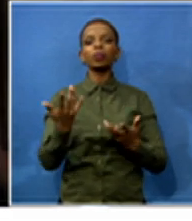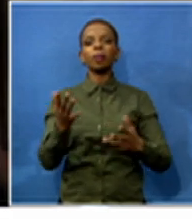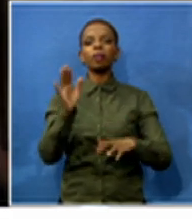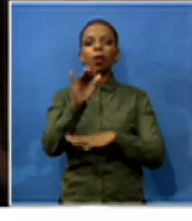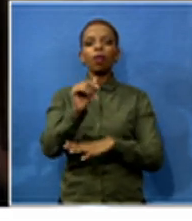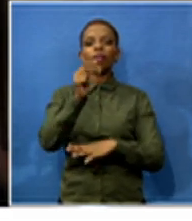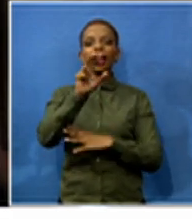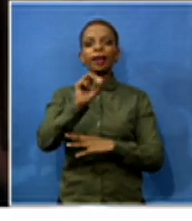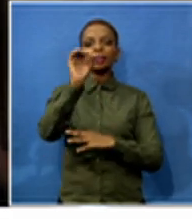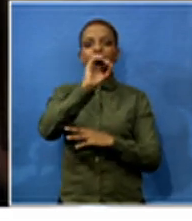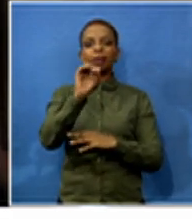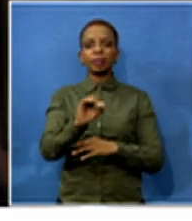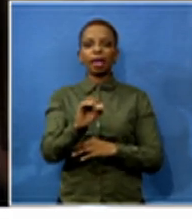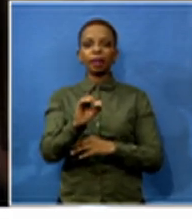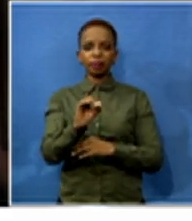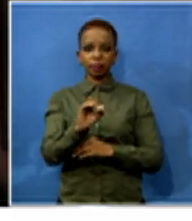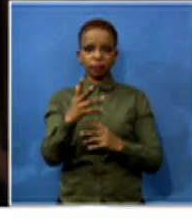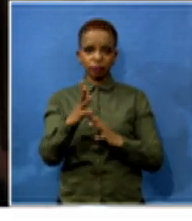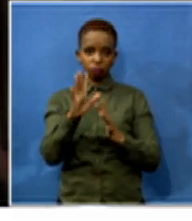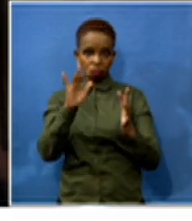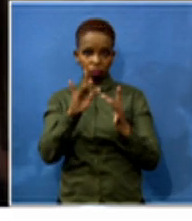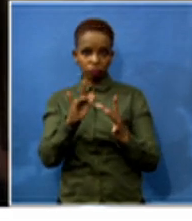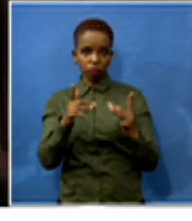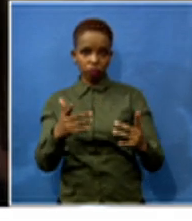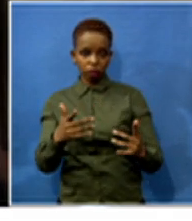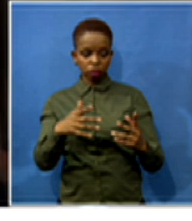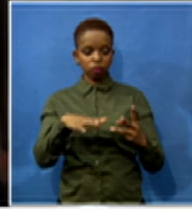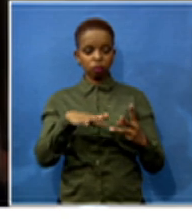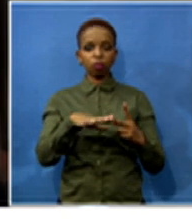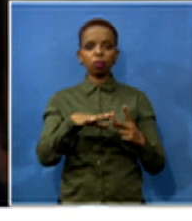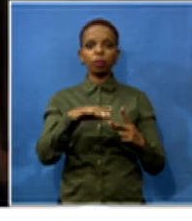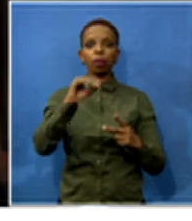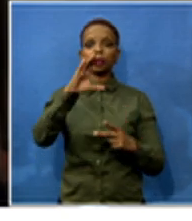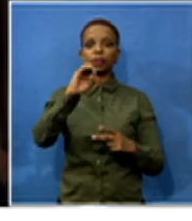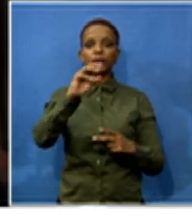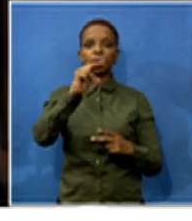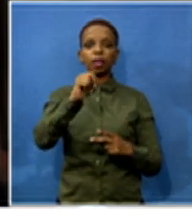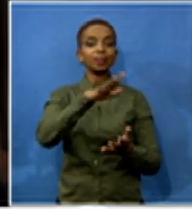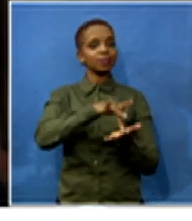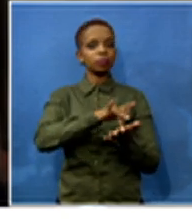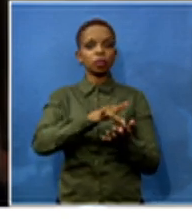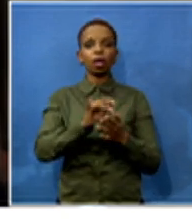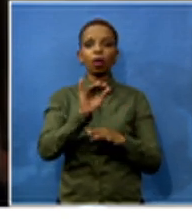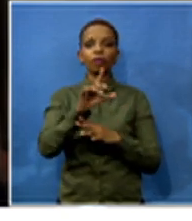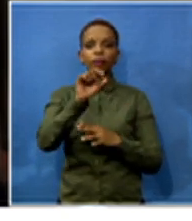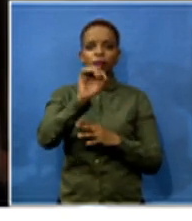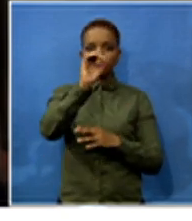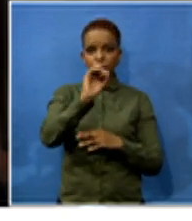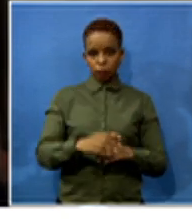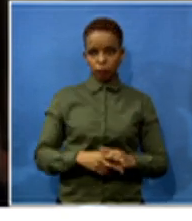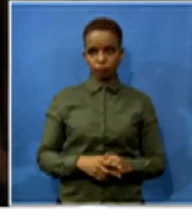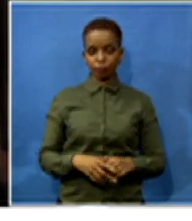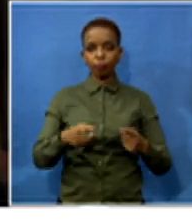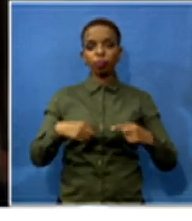80% contact rate, more than 97% consent rate. So we know that we are